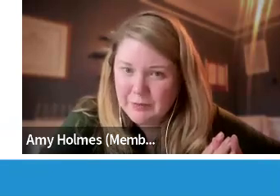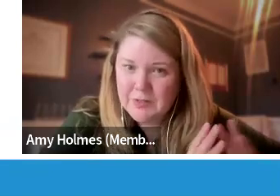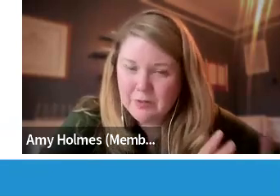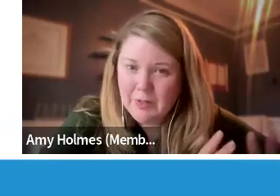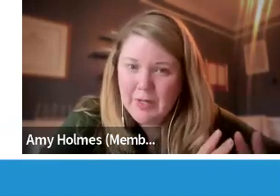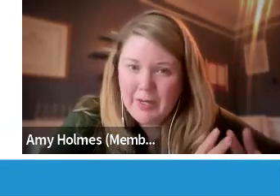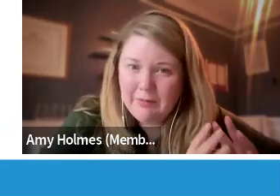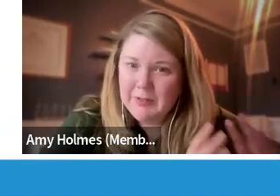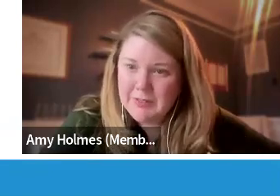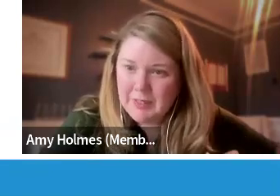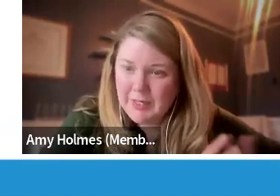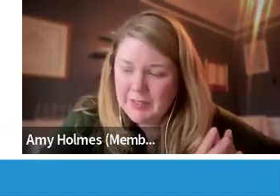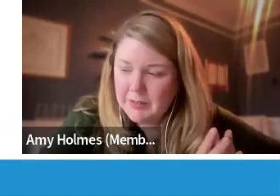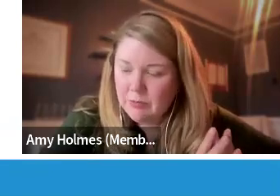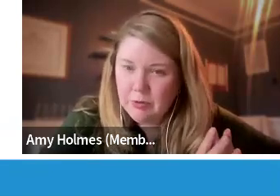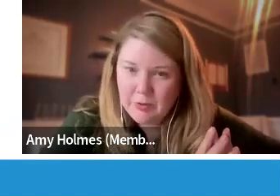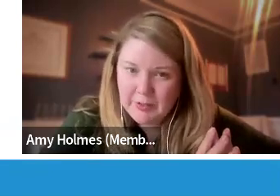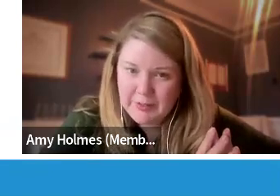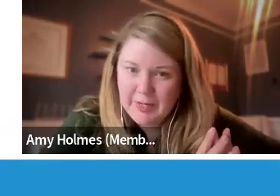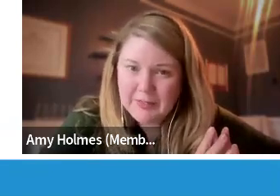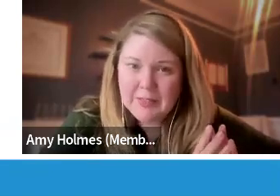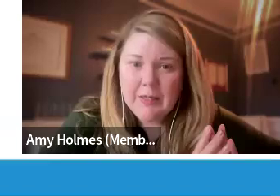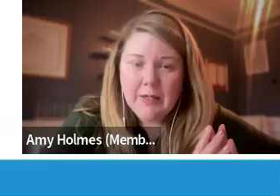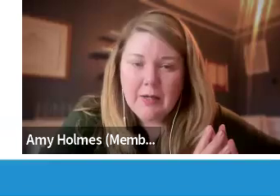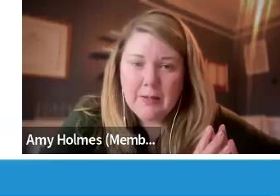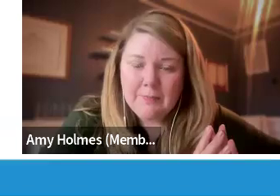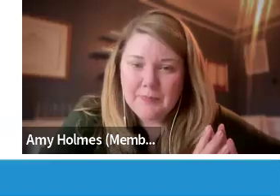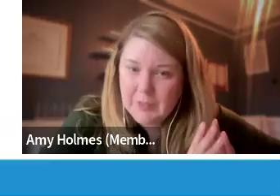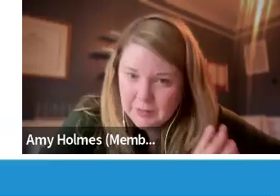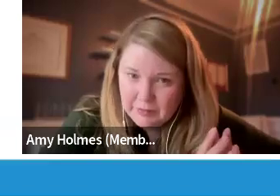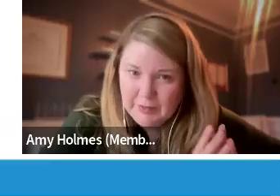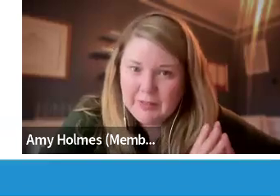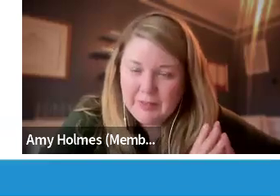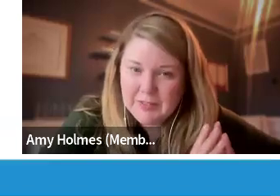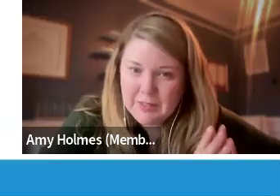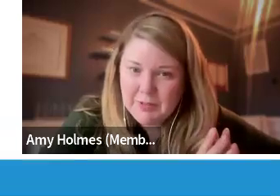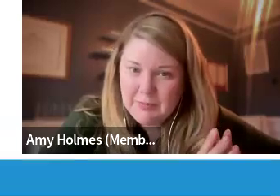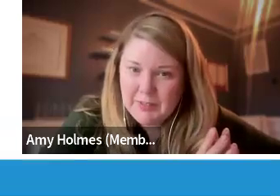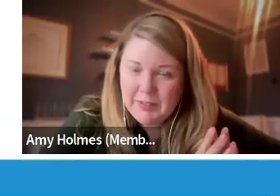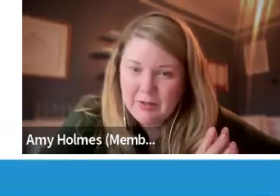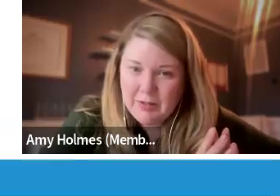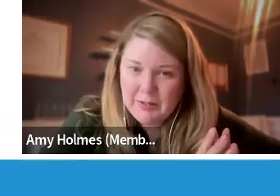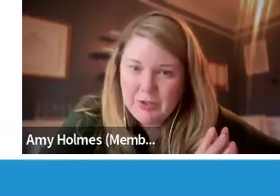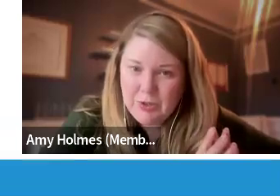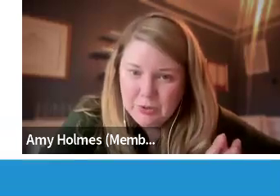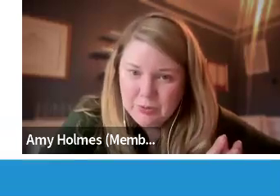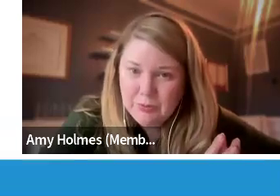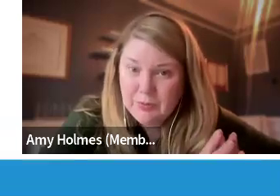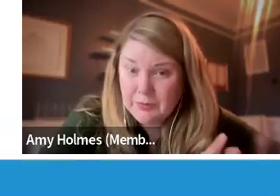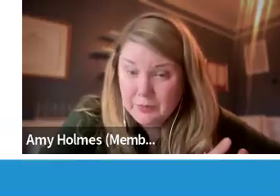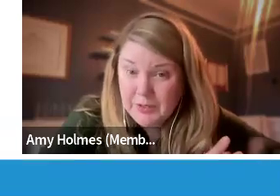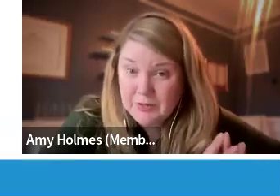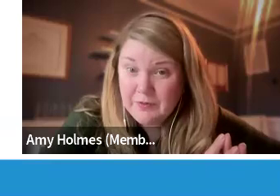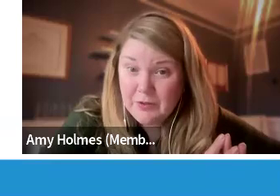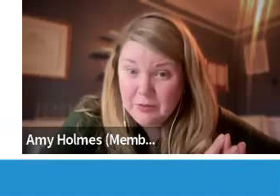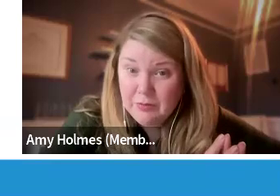past efforts. So having a dedicated group looking at that. Clearly, I think a subcommittee on